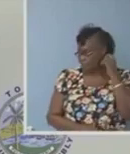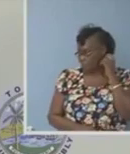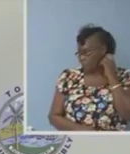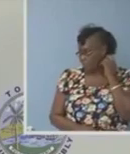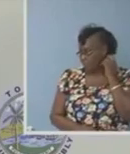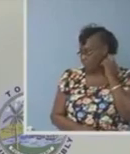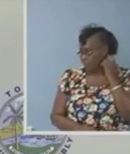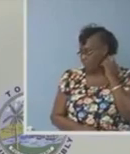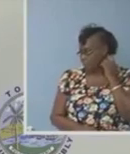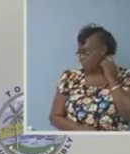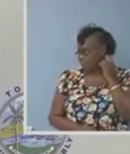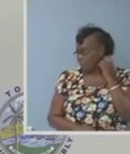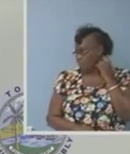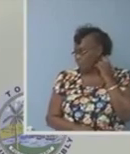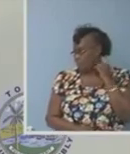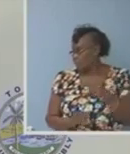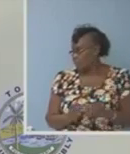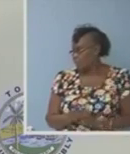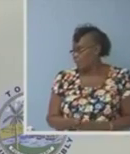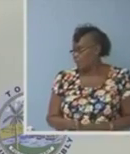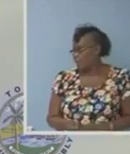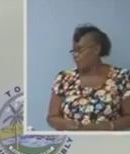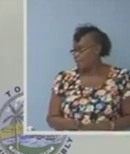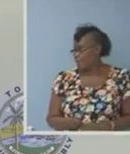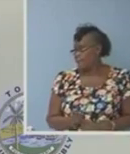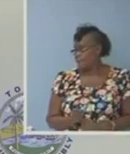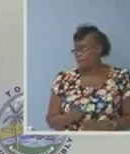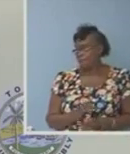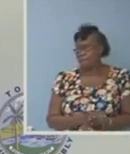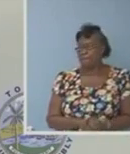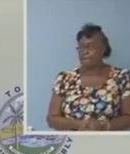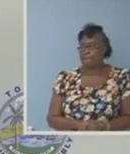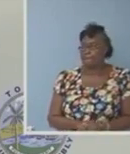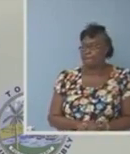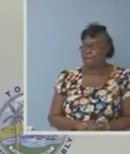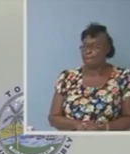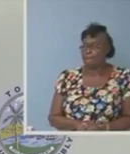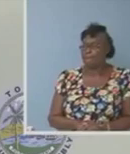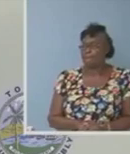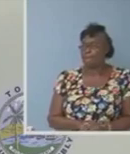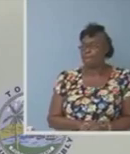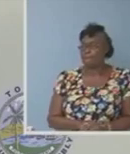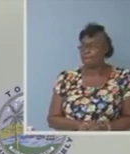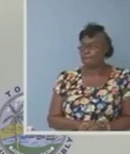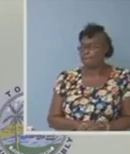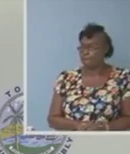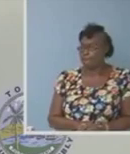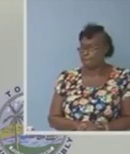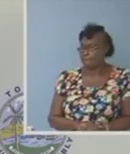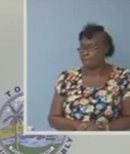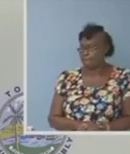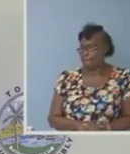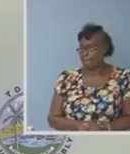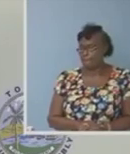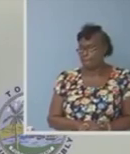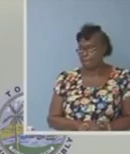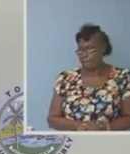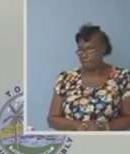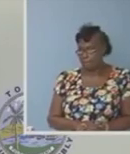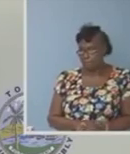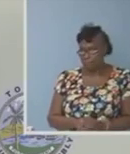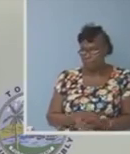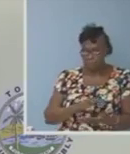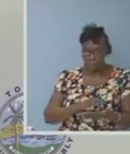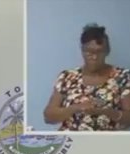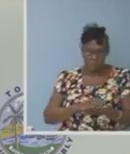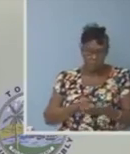health of our students remain paramount even at a time like this. As such, the Student